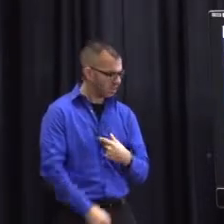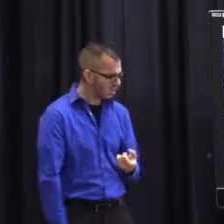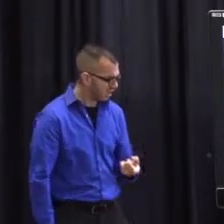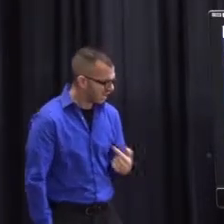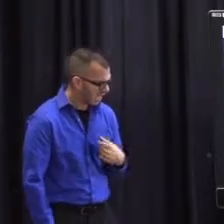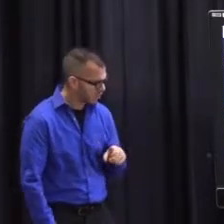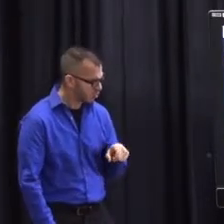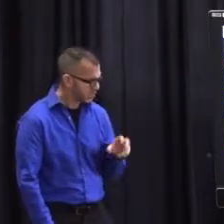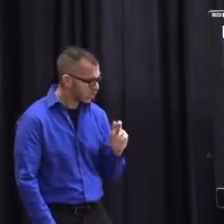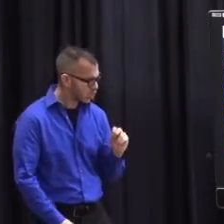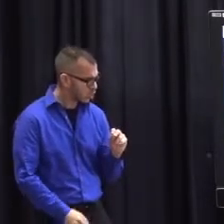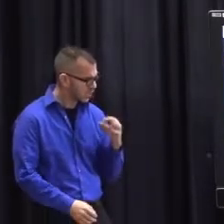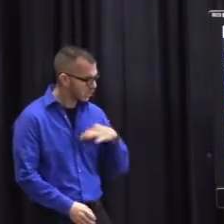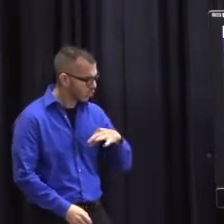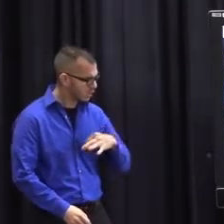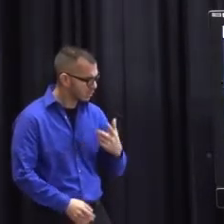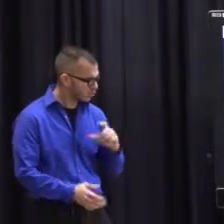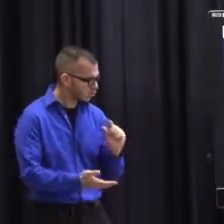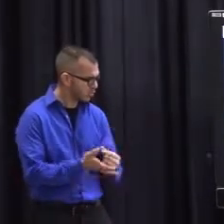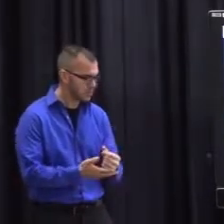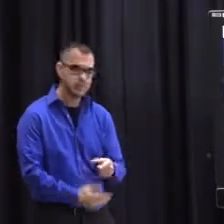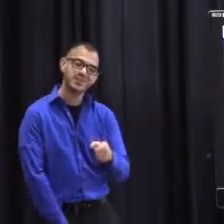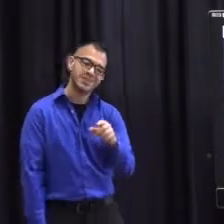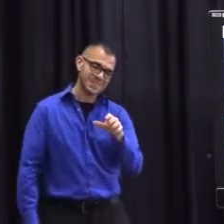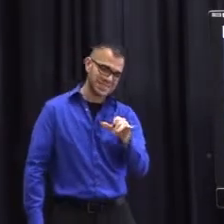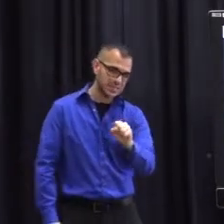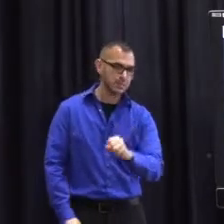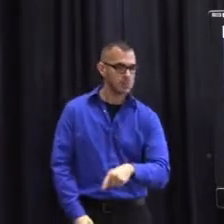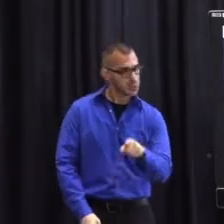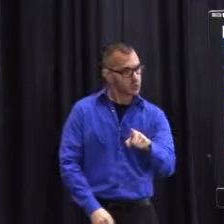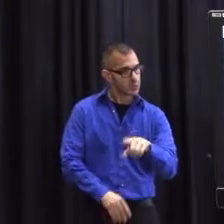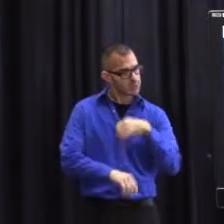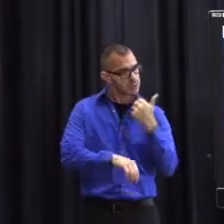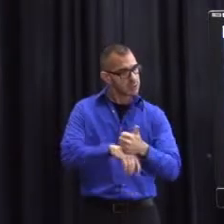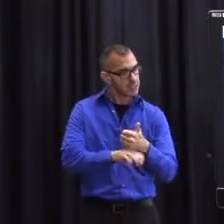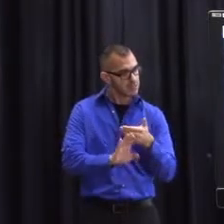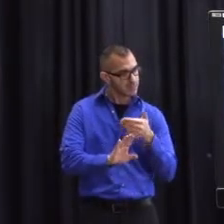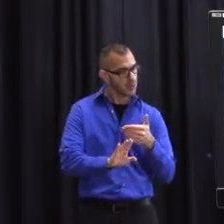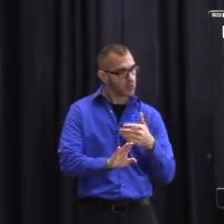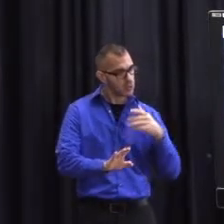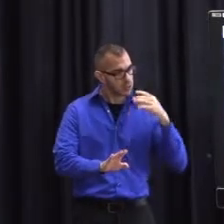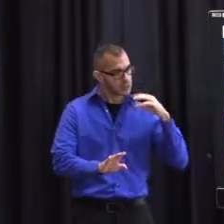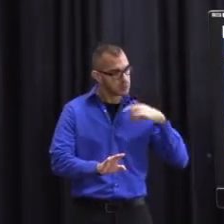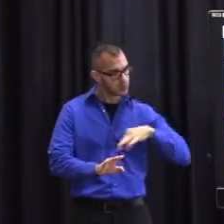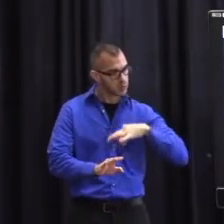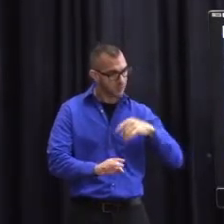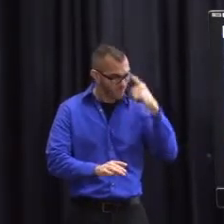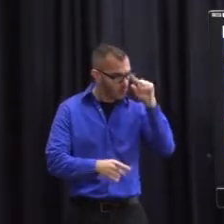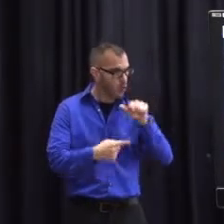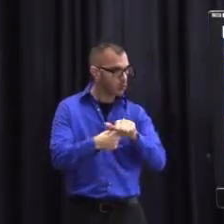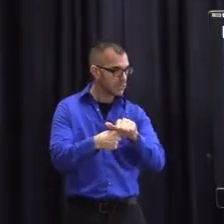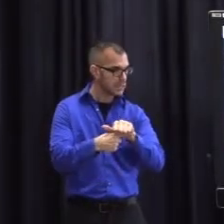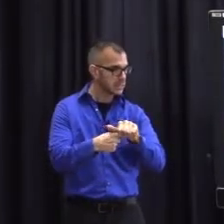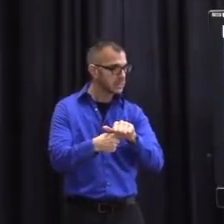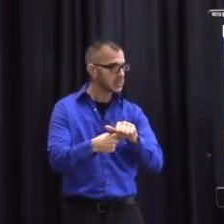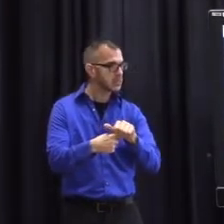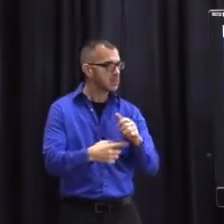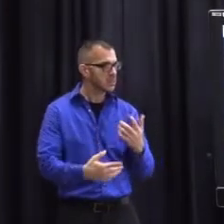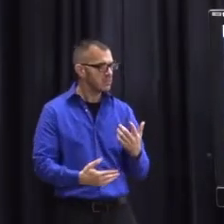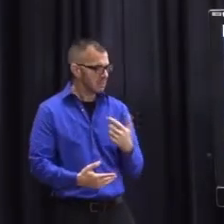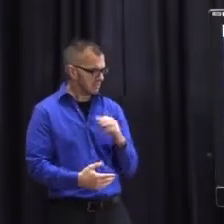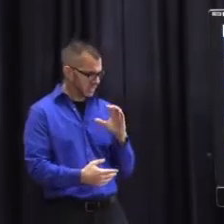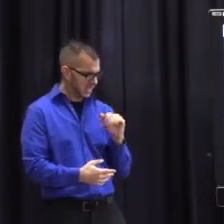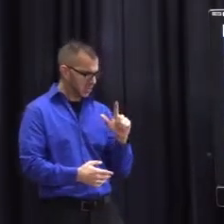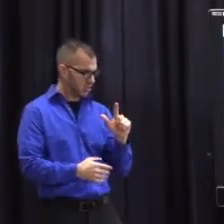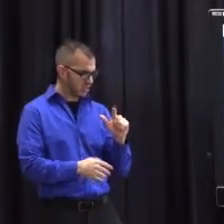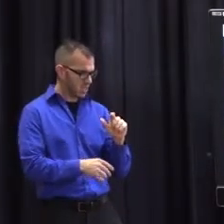I don't need 30 credits to graduate. Yes, but you have to establish residency. I said, well, this was Cal State Long Beach. This is Cal